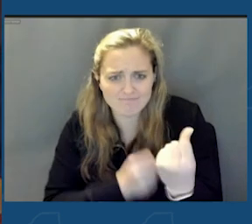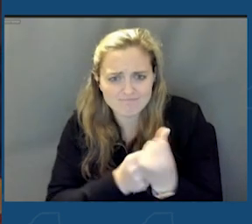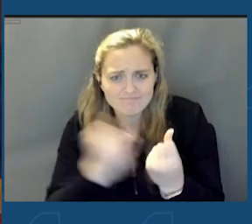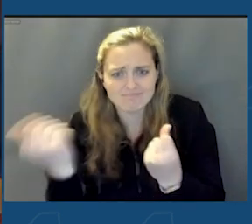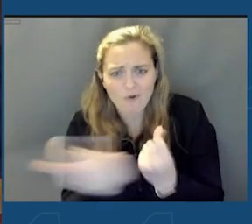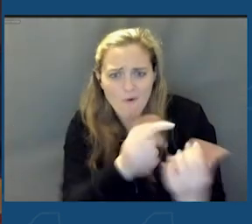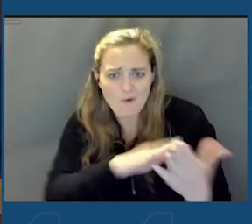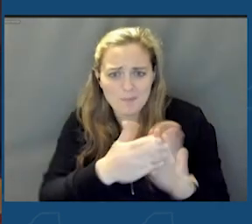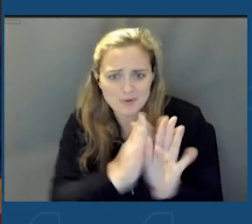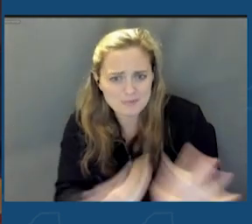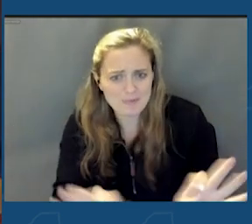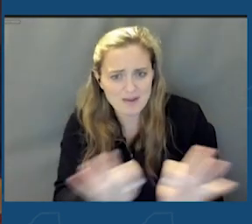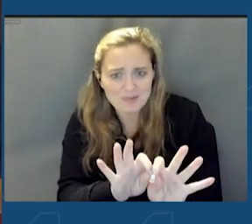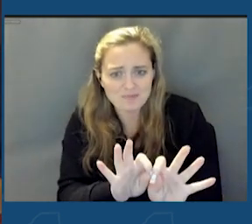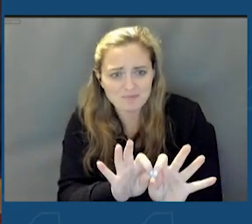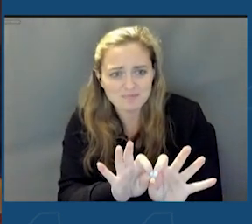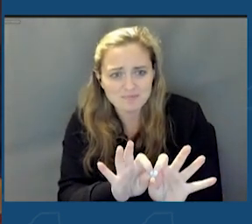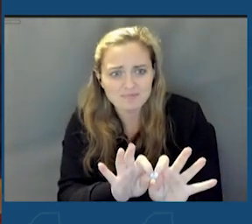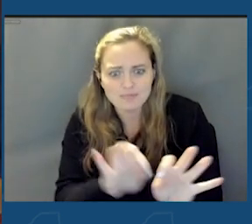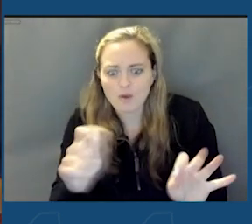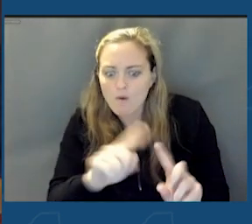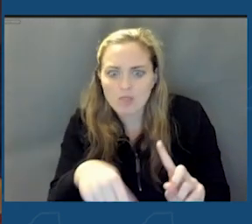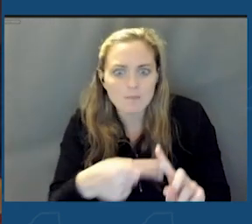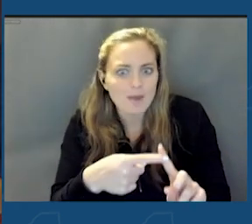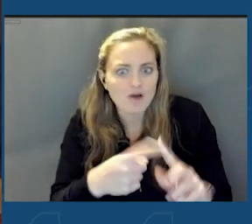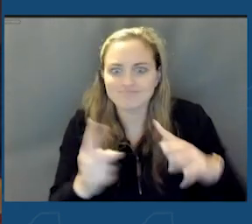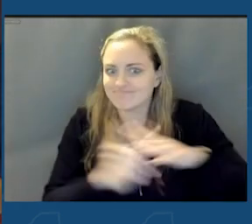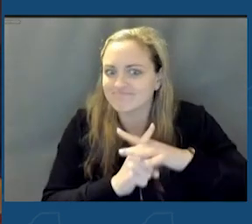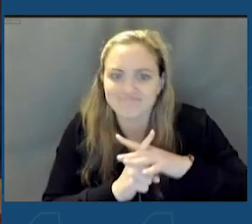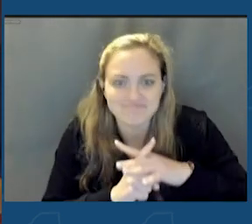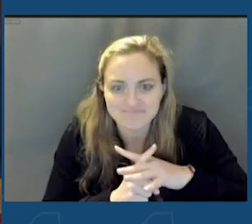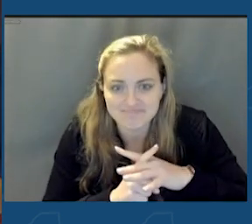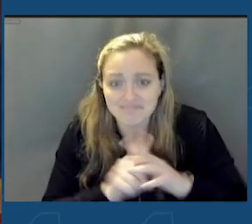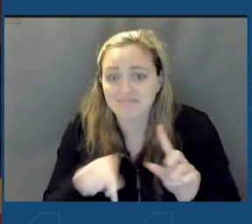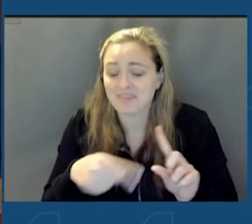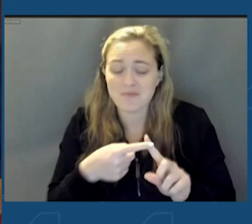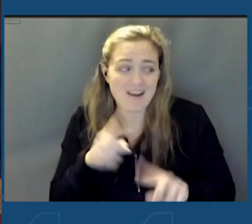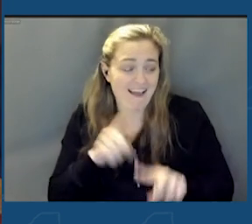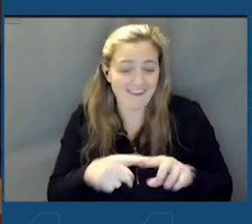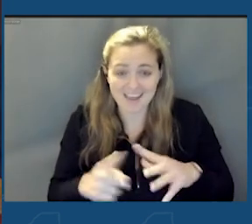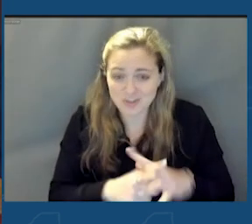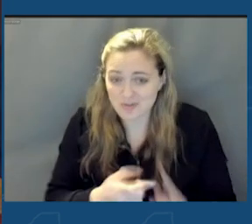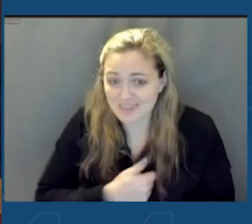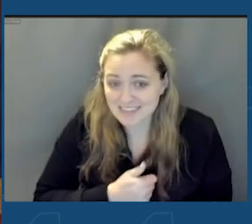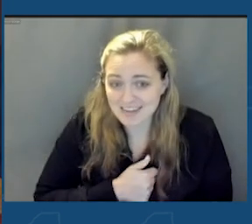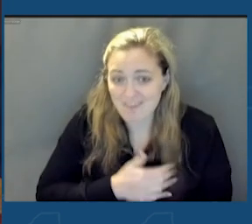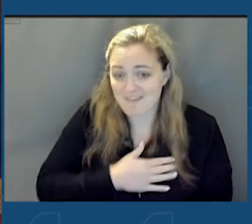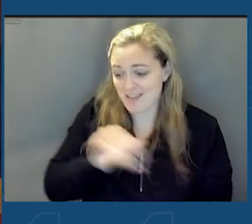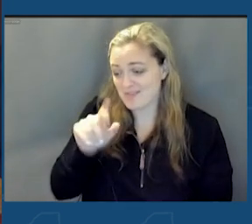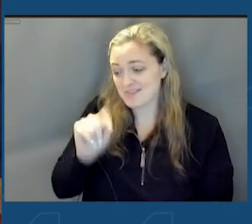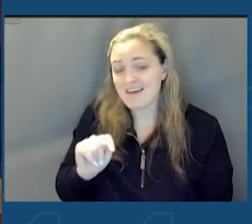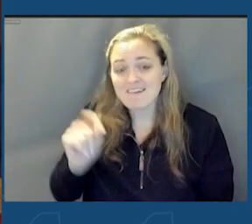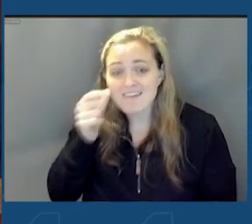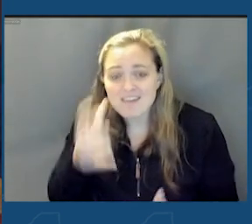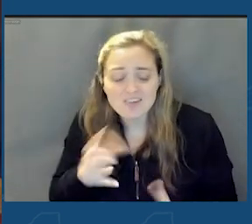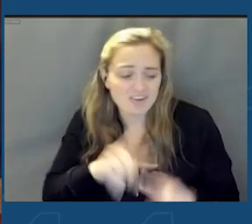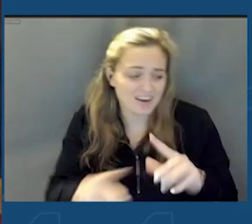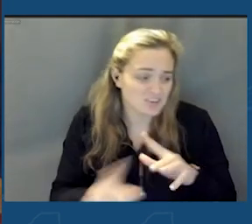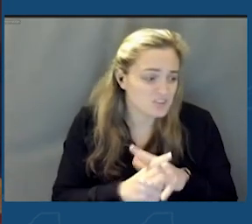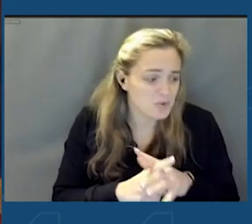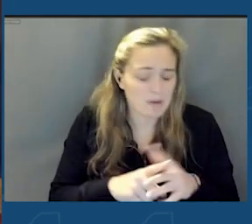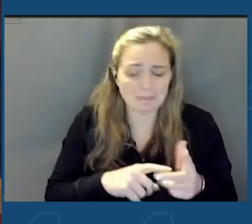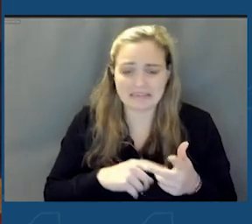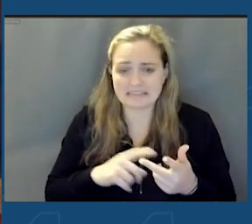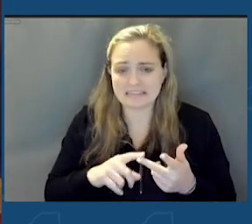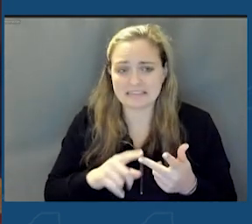And sometimes it's just all about showing up. And when I cannot be there, my Lieutenant Governor, Antonio Delgado, cannot be there, we